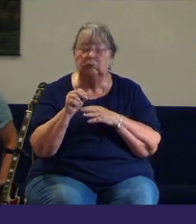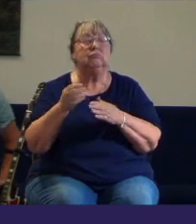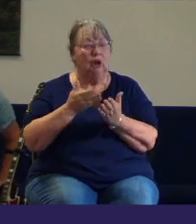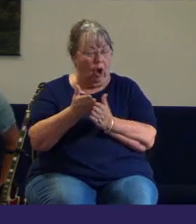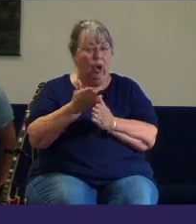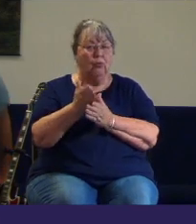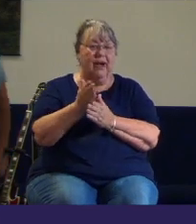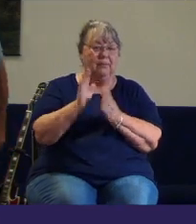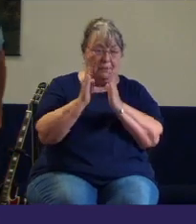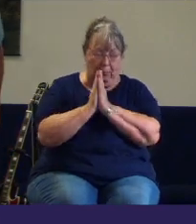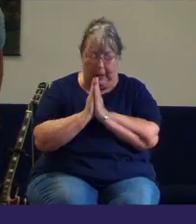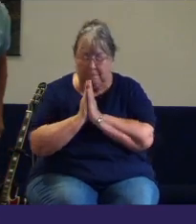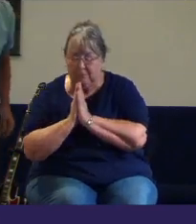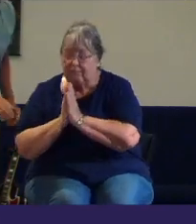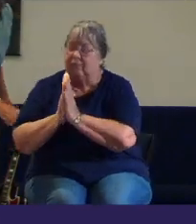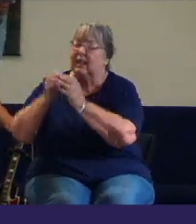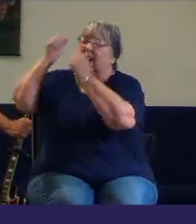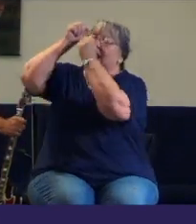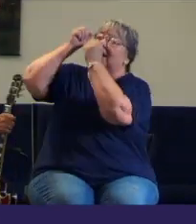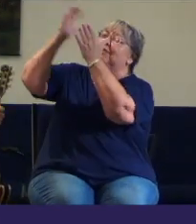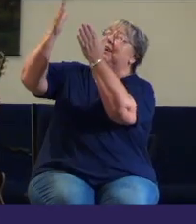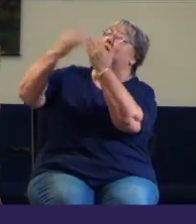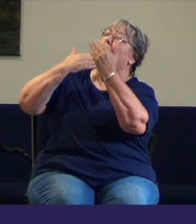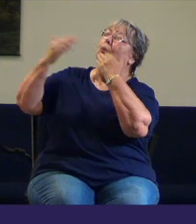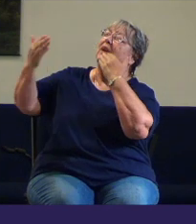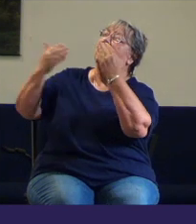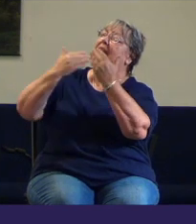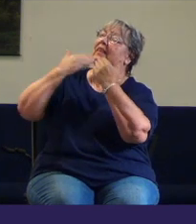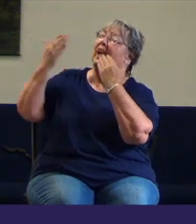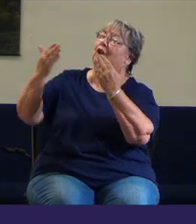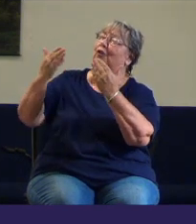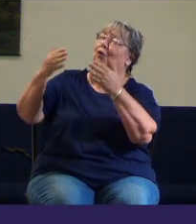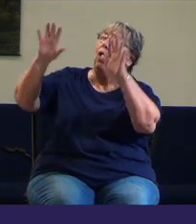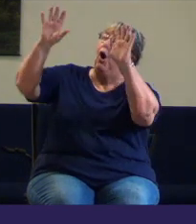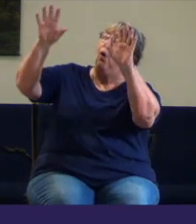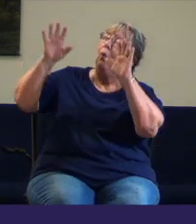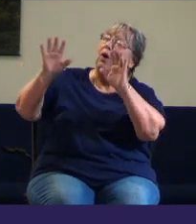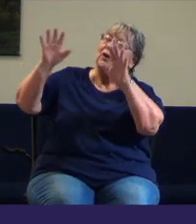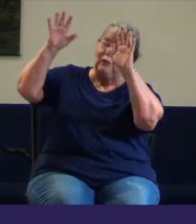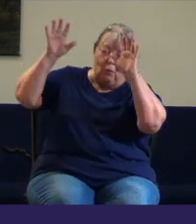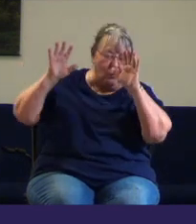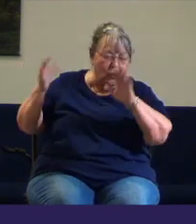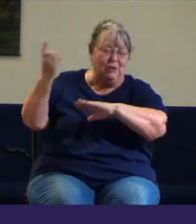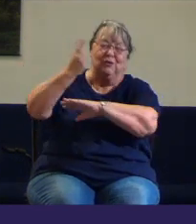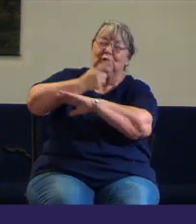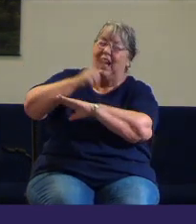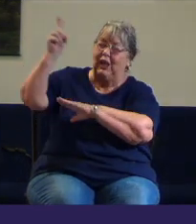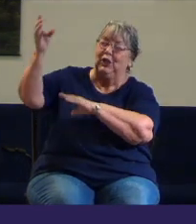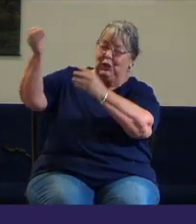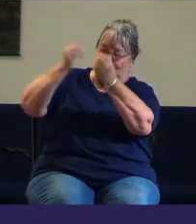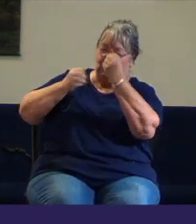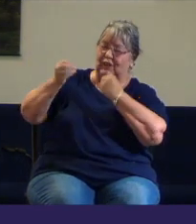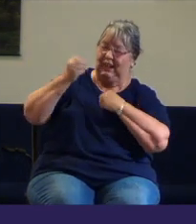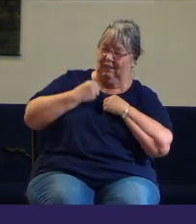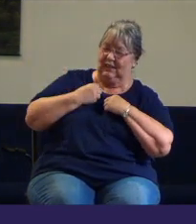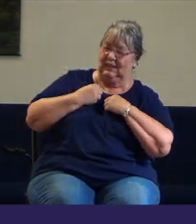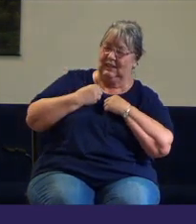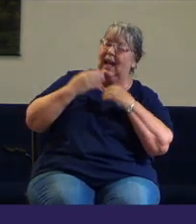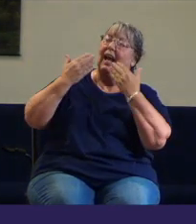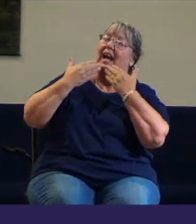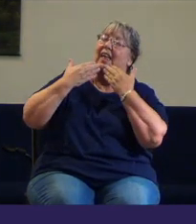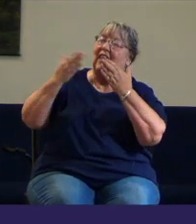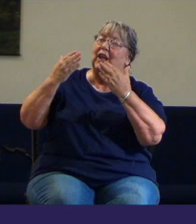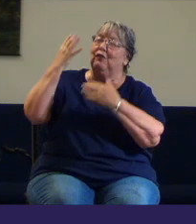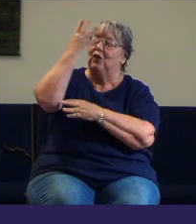right. Let's open in prayer. Father, we thank you for a wonderful, wonderful day you've given us. Lord, we thank you for the beauty